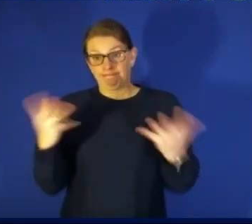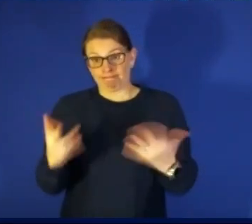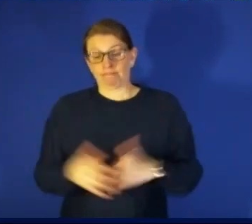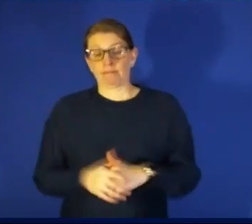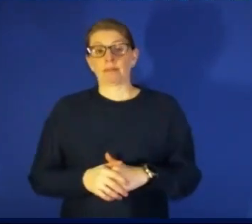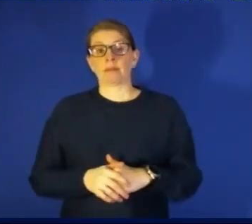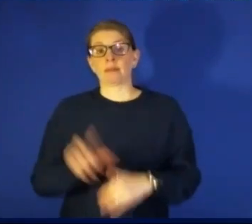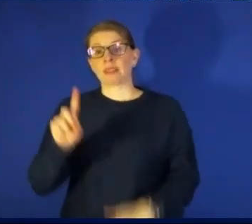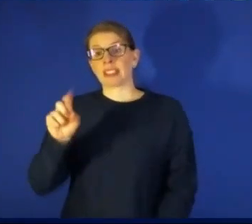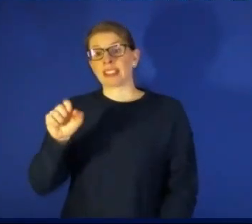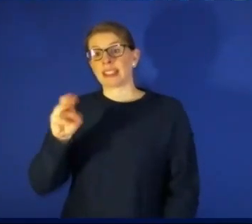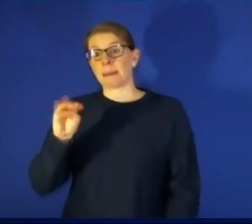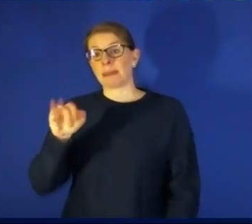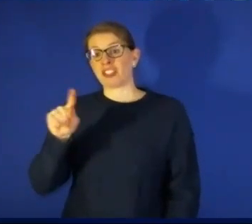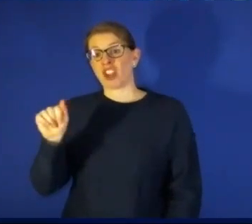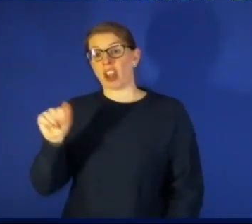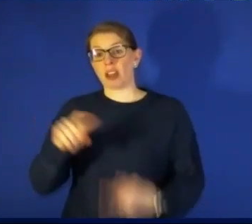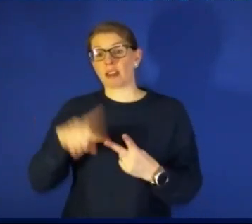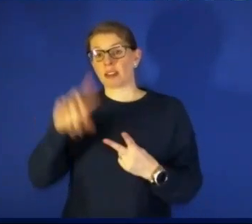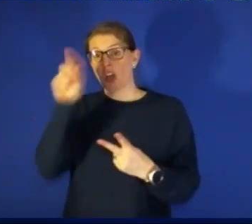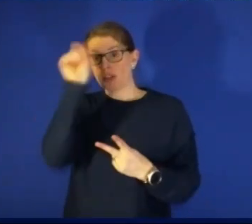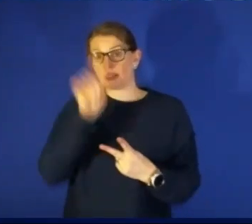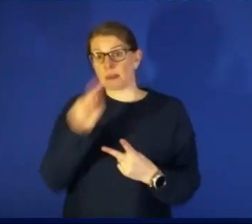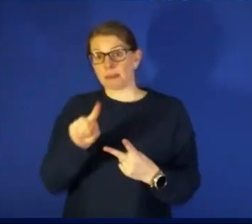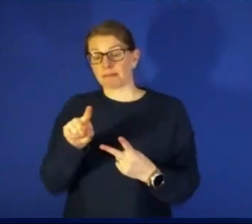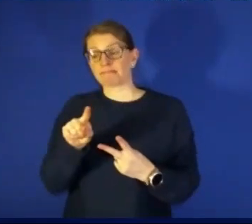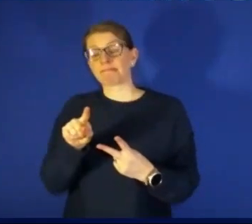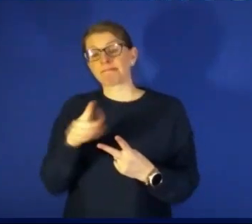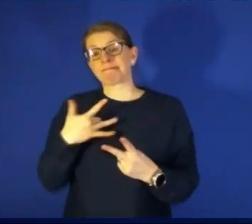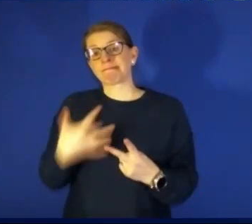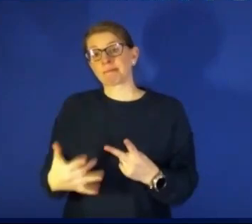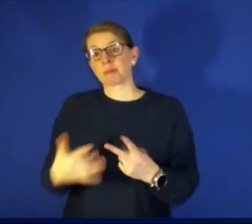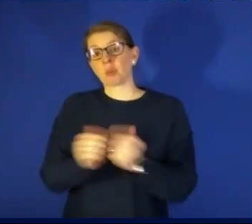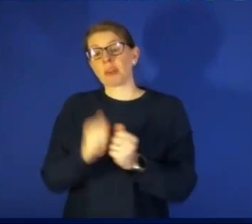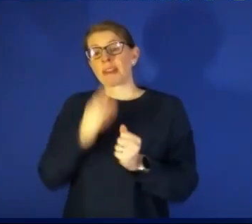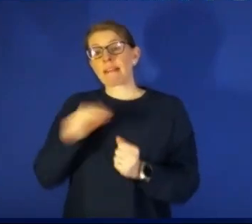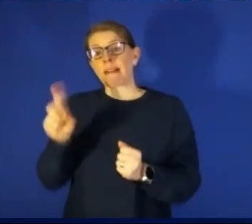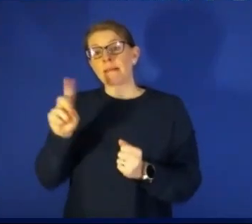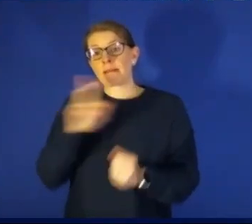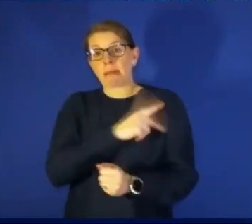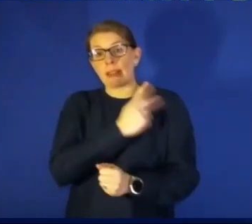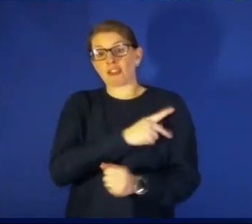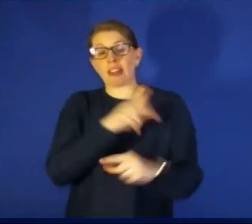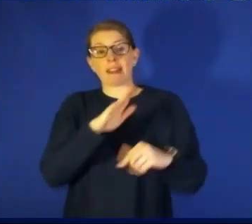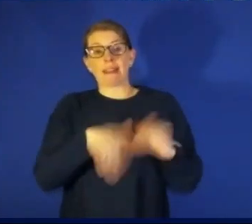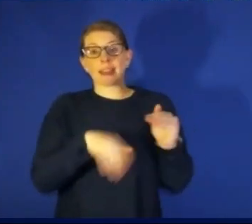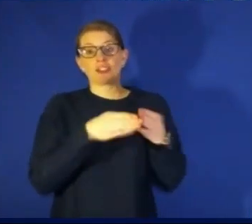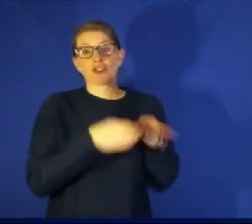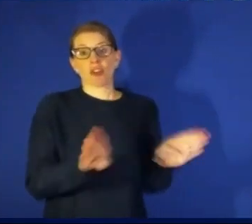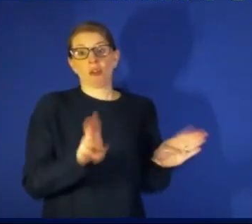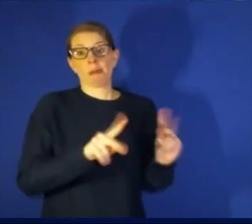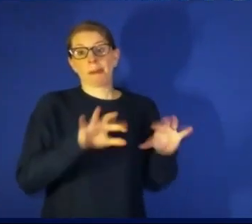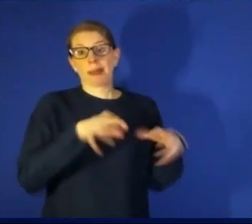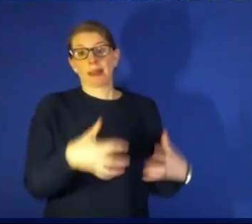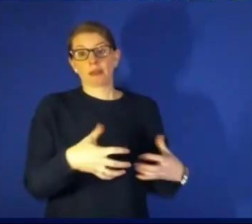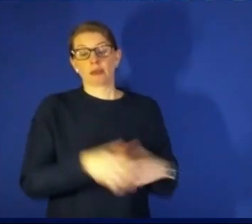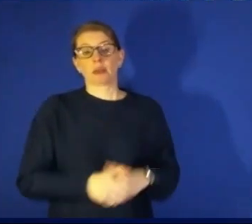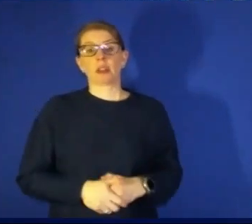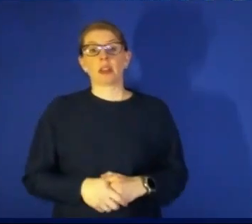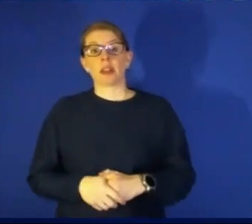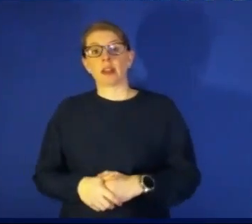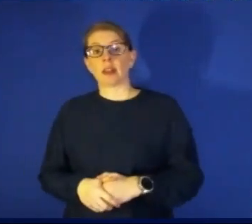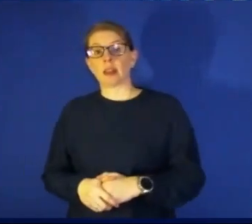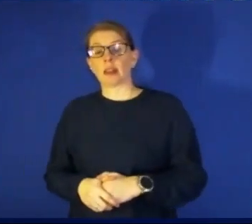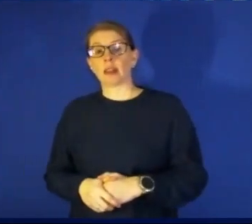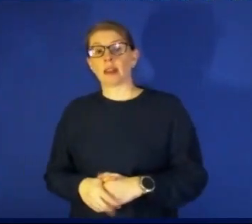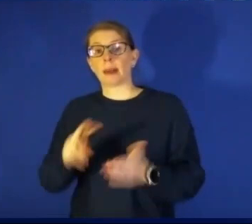Dementia and Alzheimer's disease is more common among diabetic patients than the general population, and most common in patients who are poorly controlled,